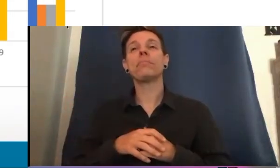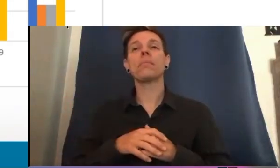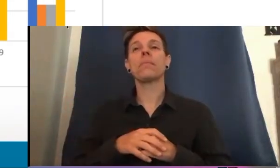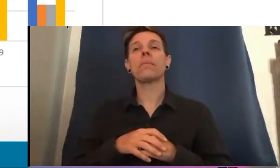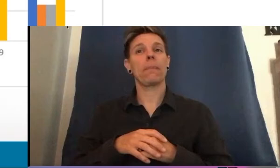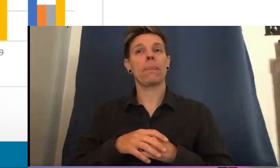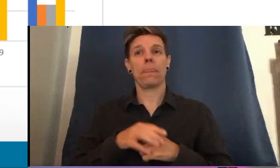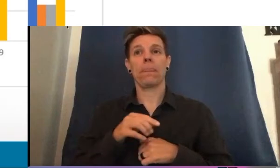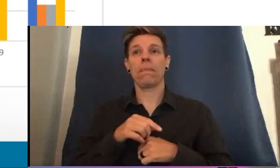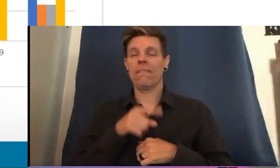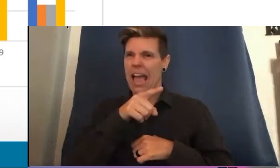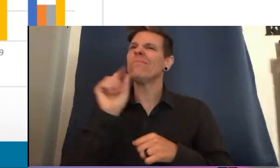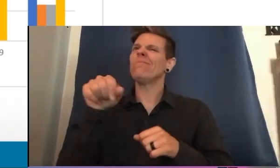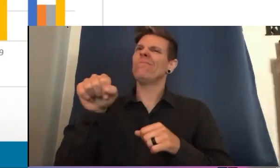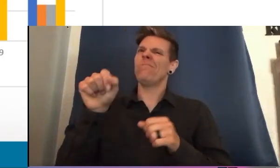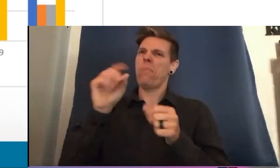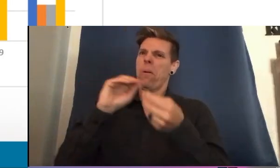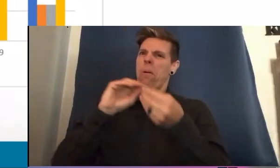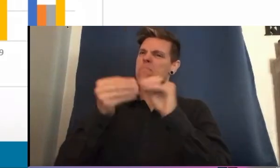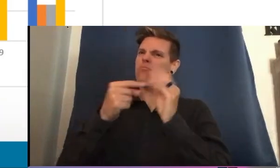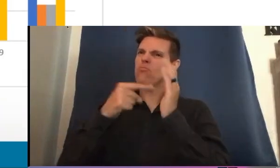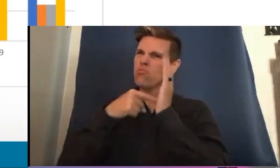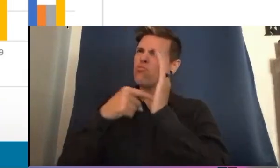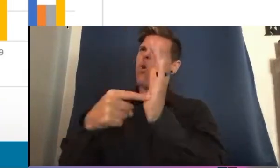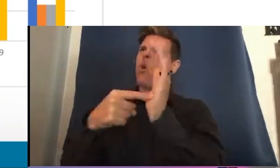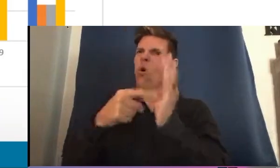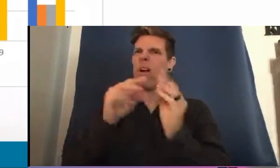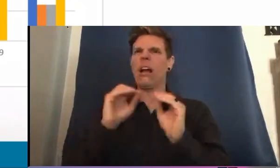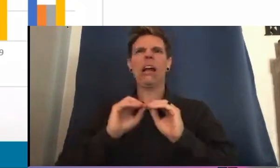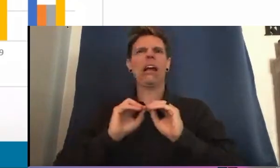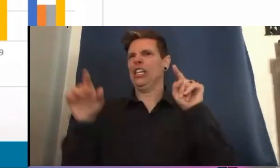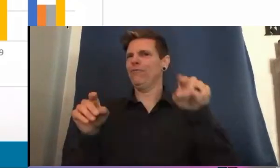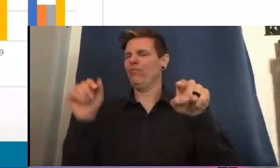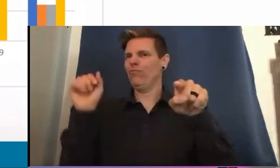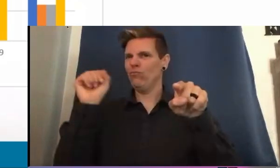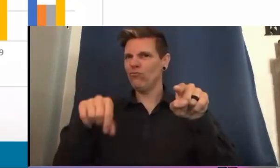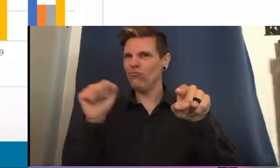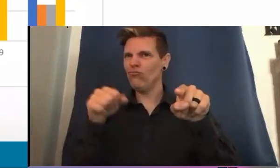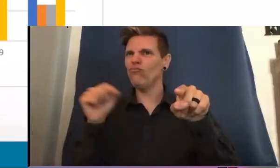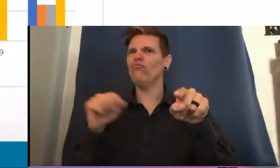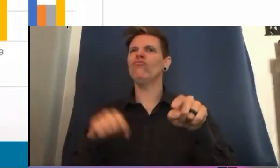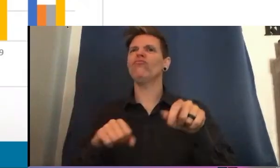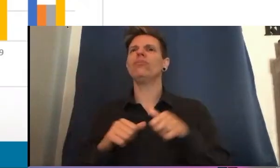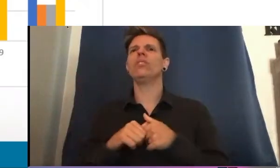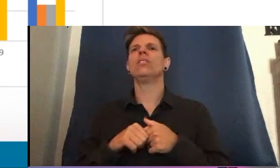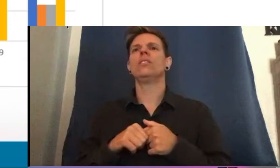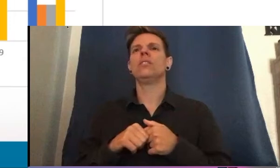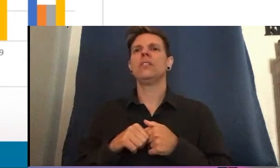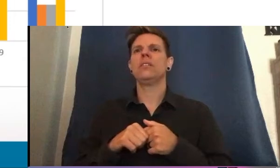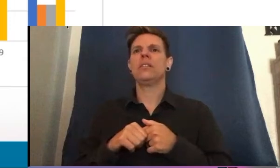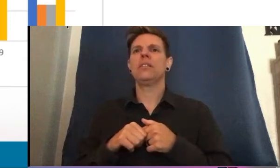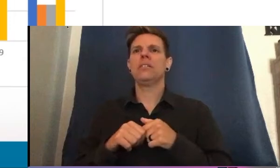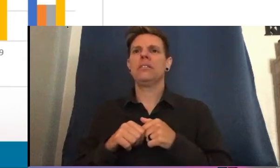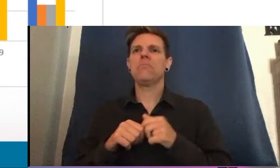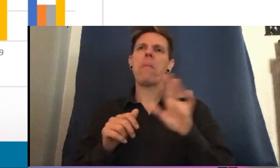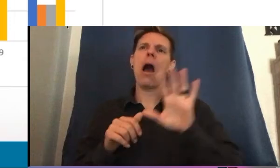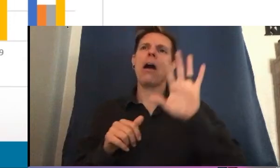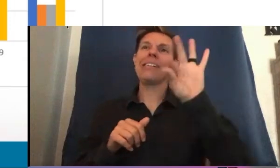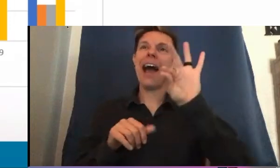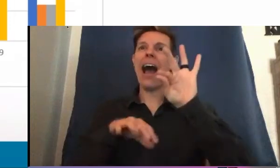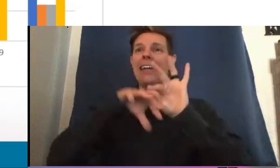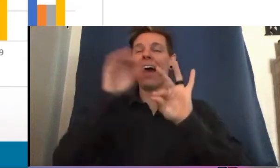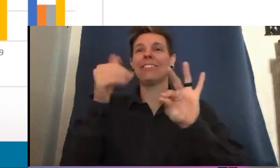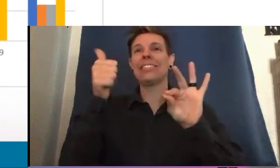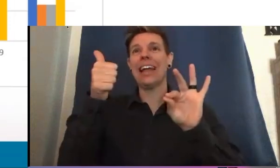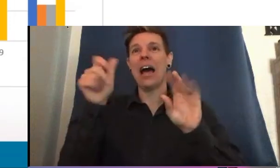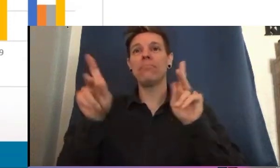hospital demographics. Again, on this slide, 9 out of 10 of these people are not vaccinated